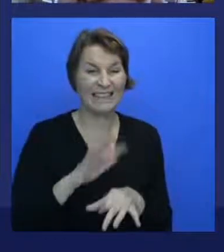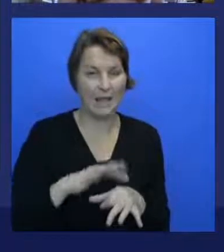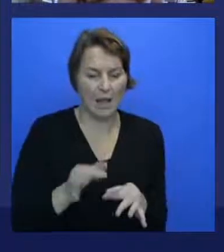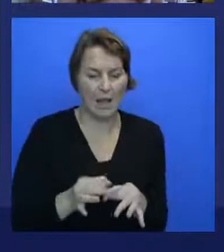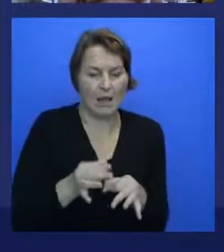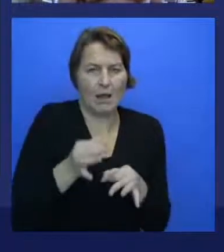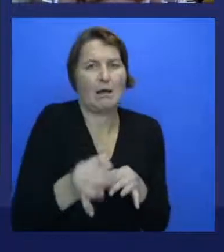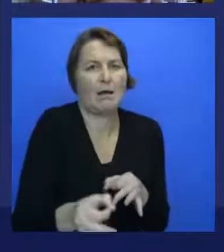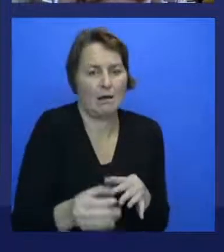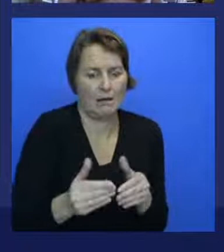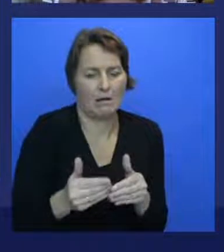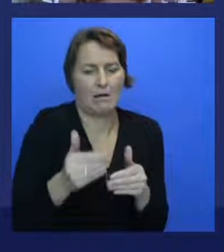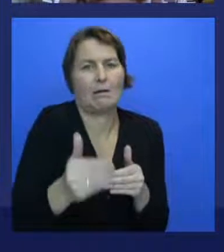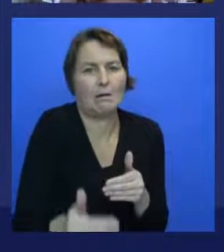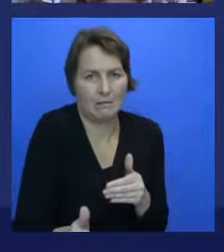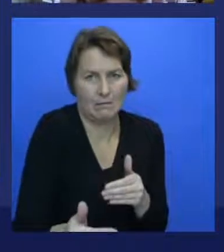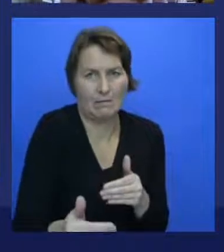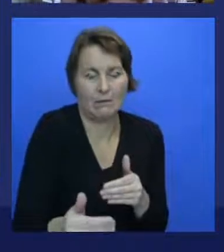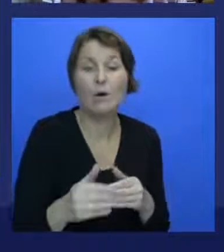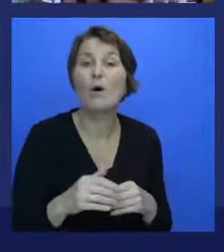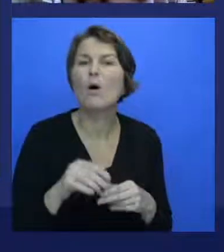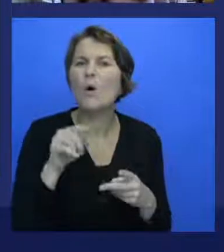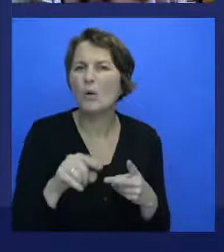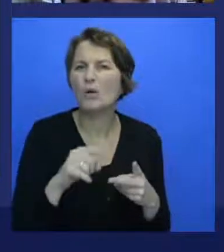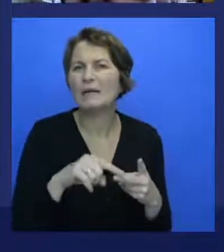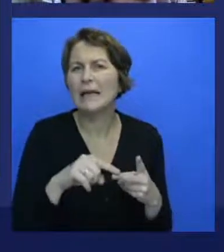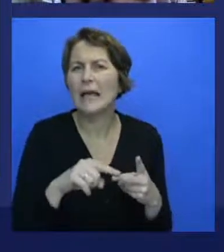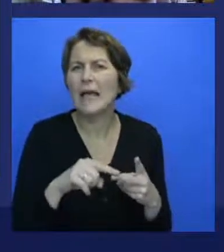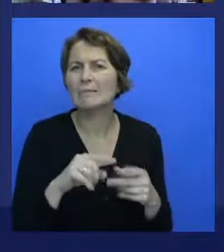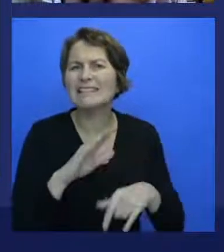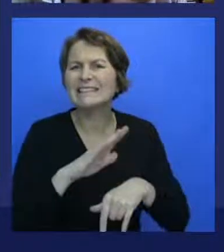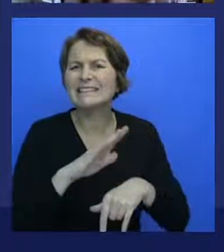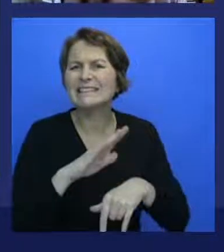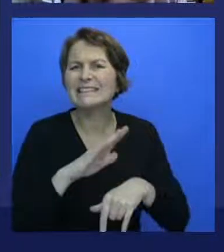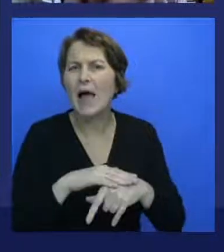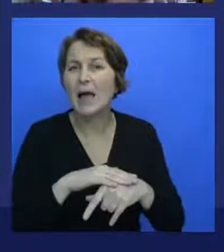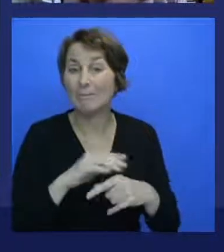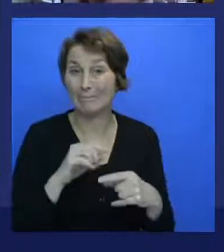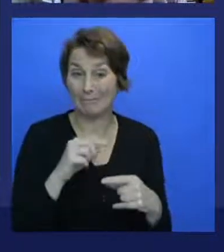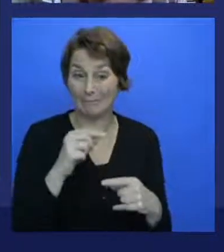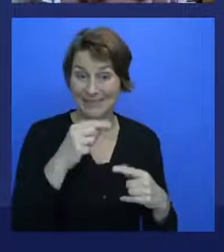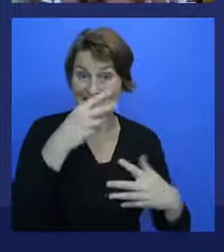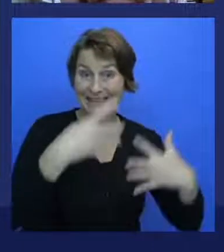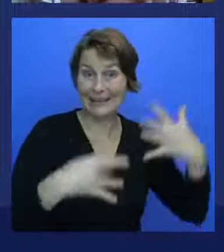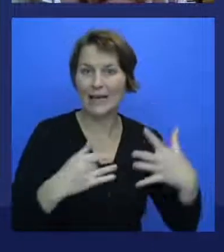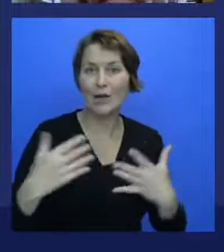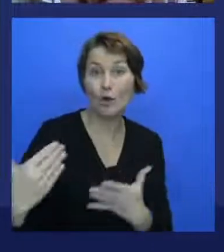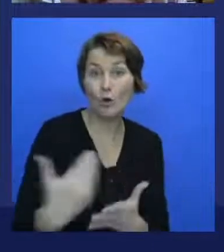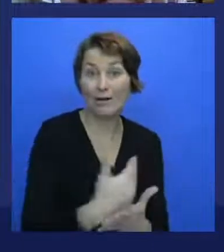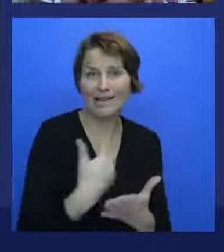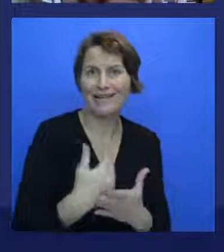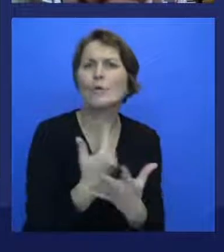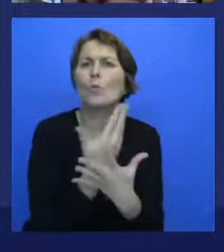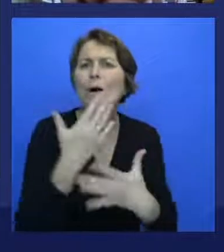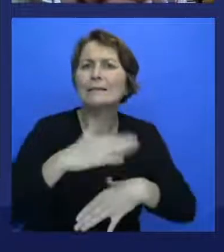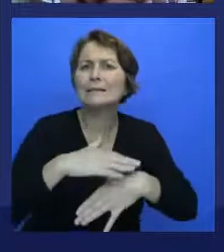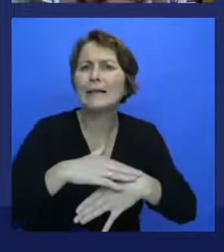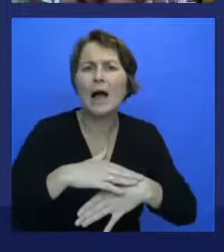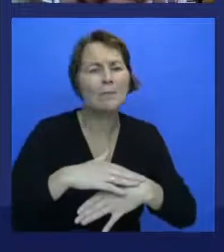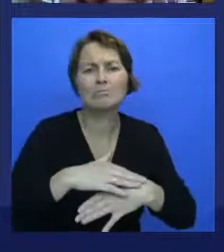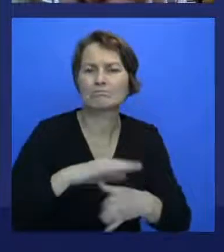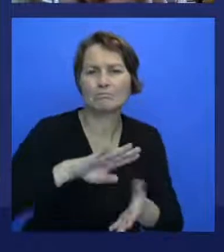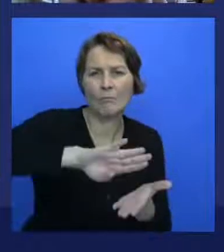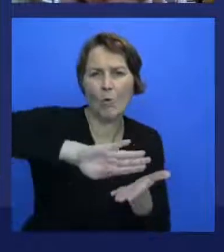just skipping this period of time in your data, and that way you won't get